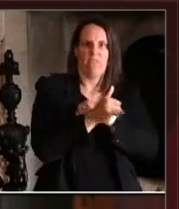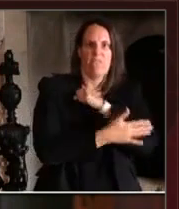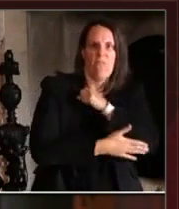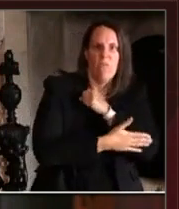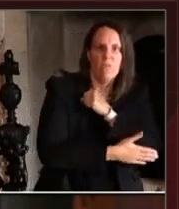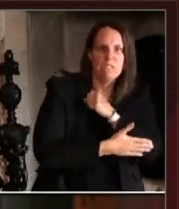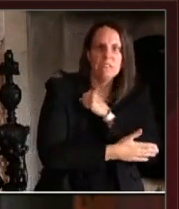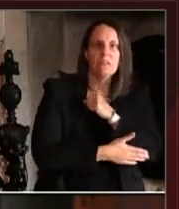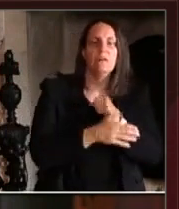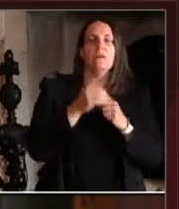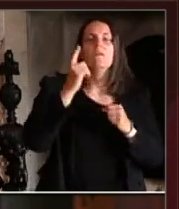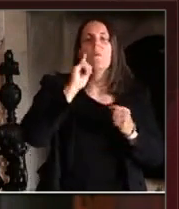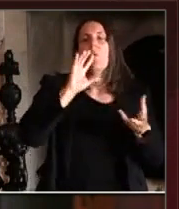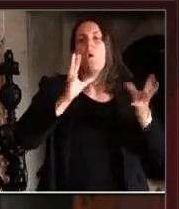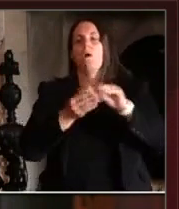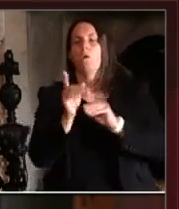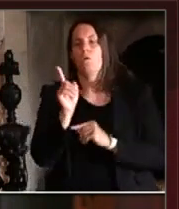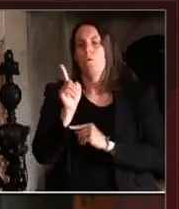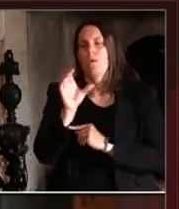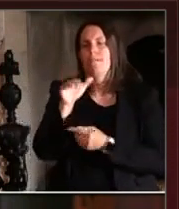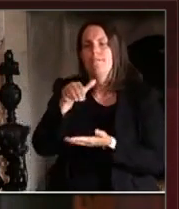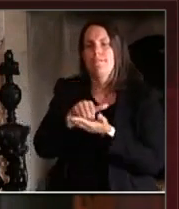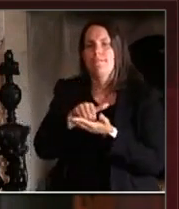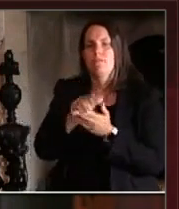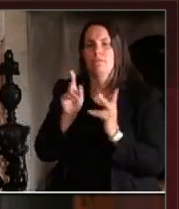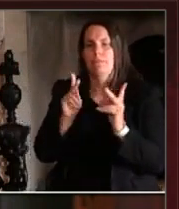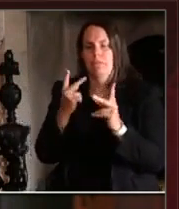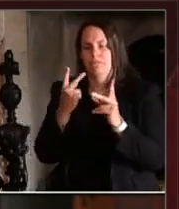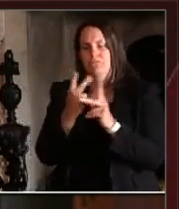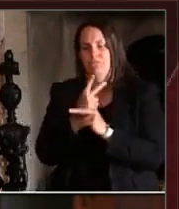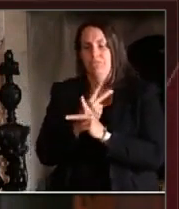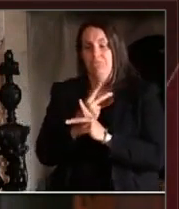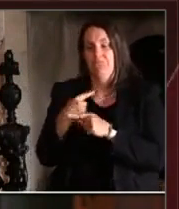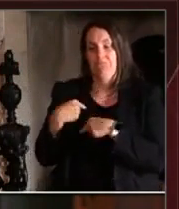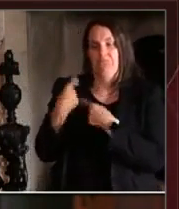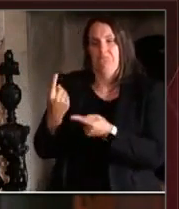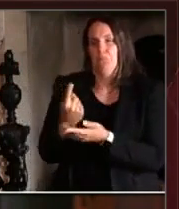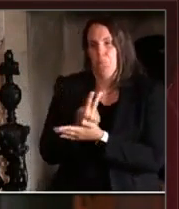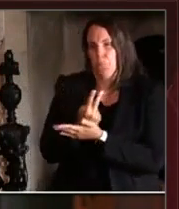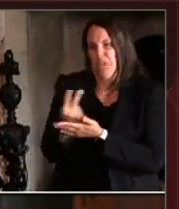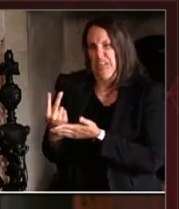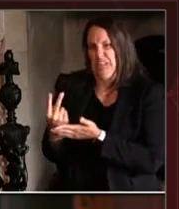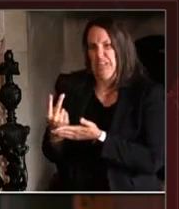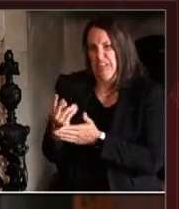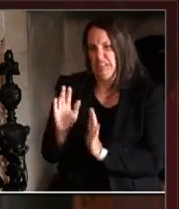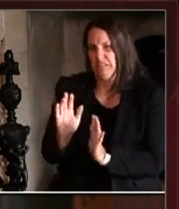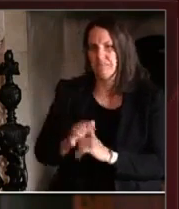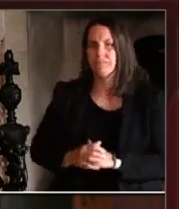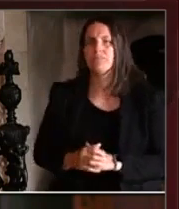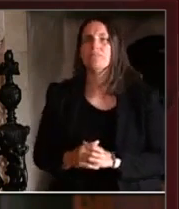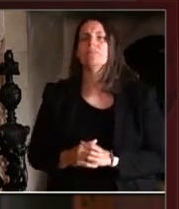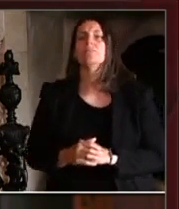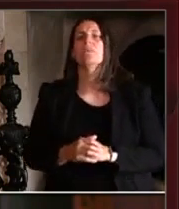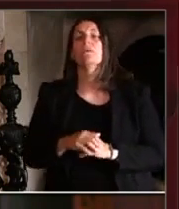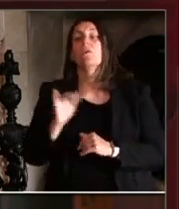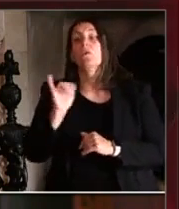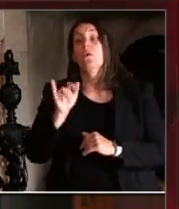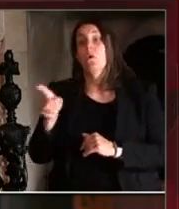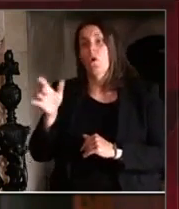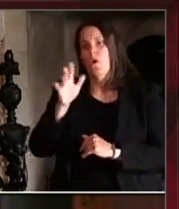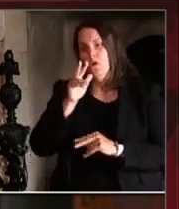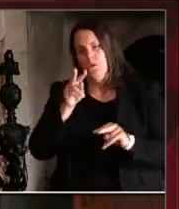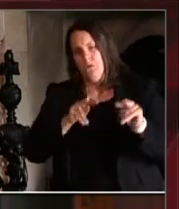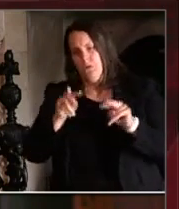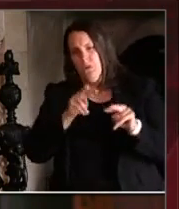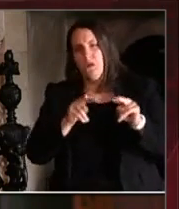100,000 residents over the past 2 weeks. And in terms of their trajectory of cases, or the percent change